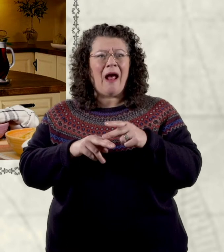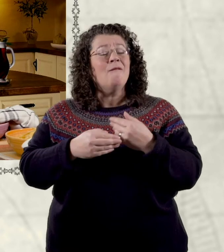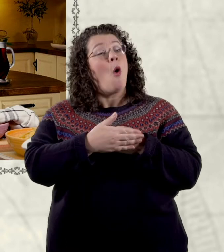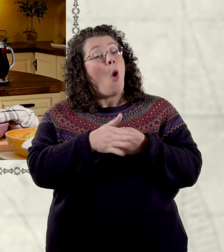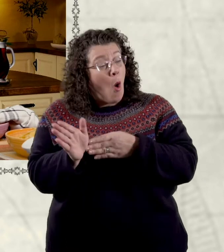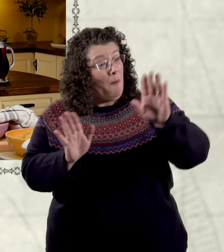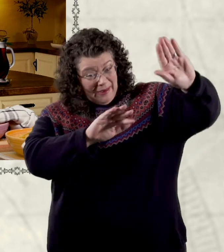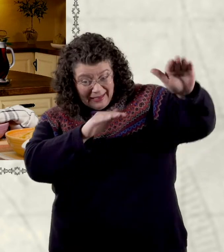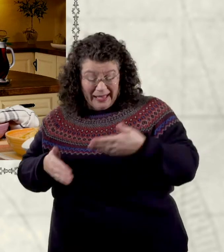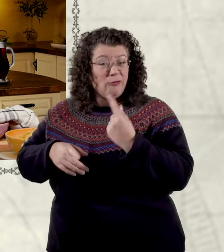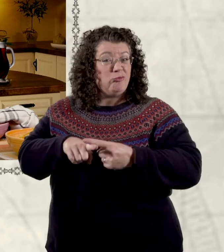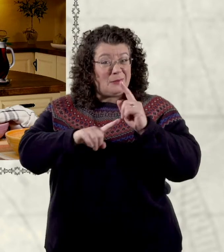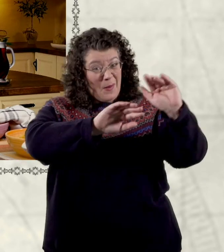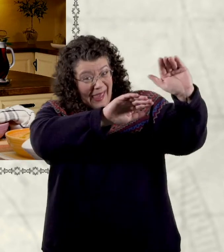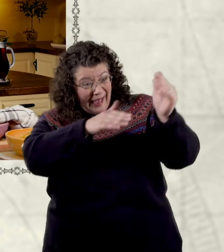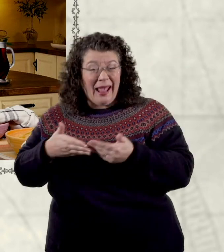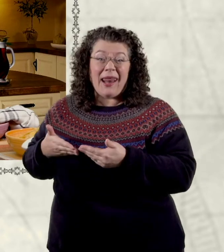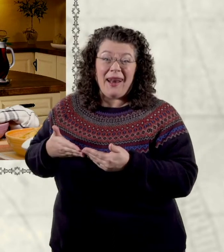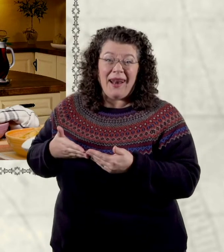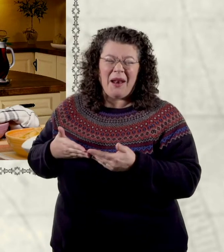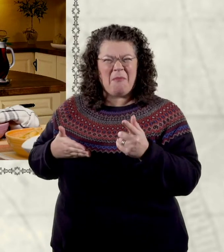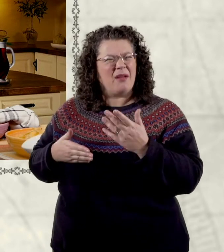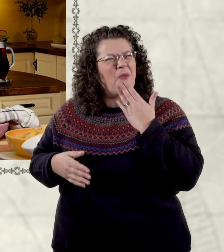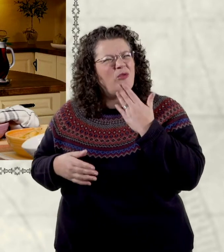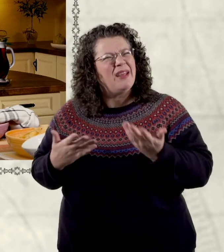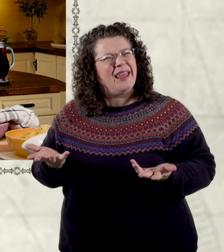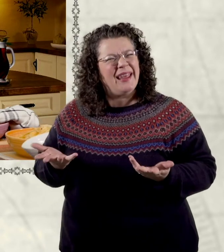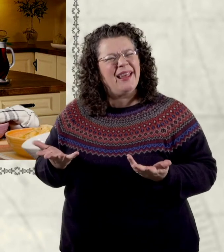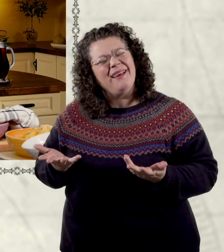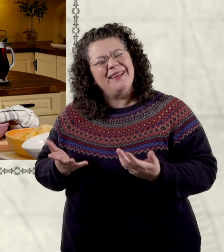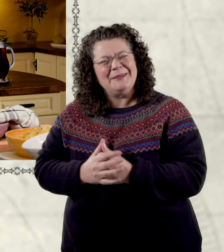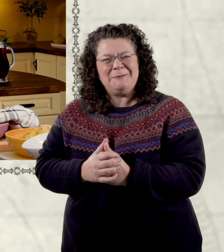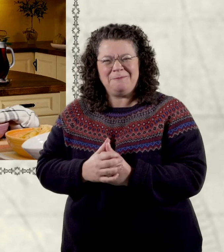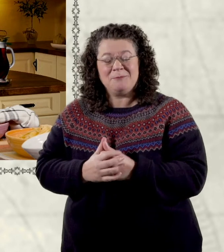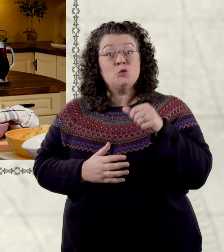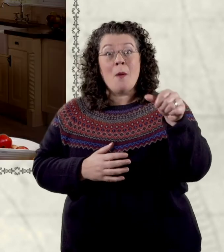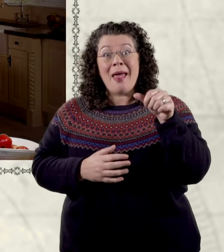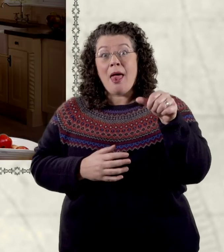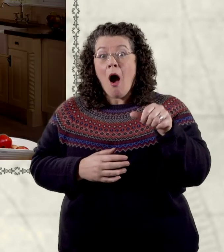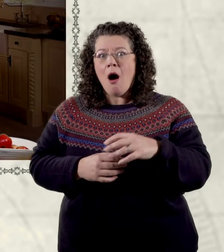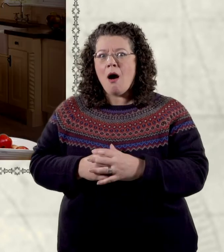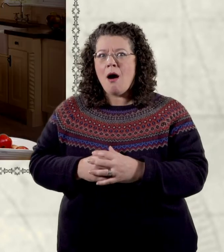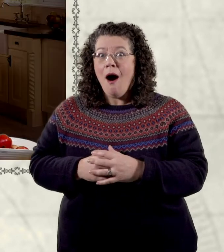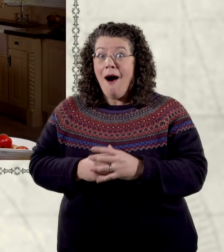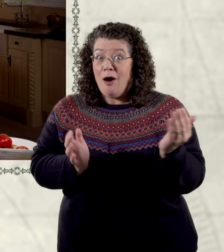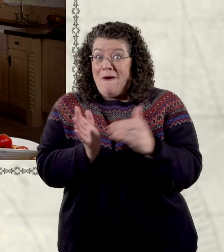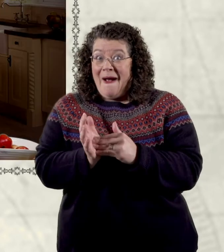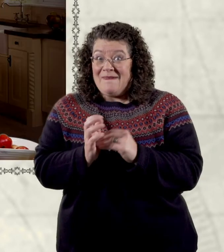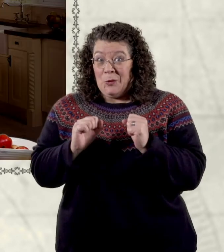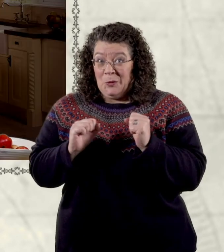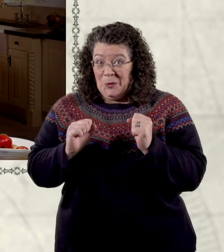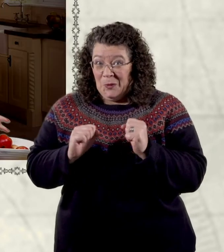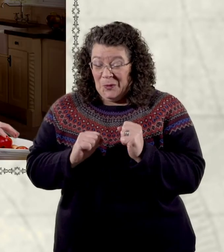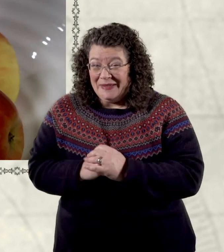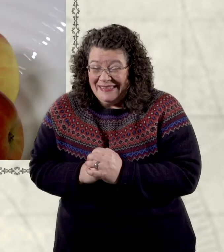just opened the front door and let them in. But a lot less fun. She's here!